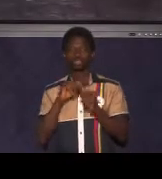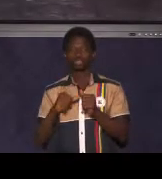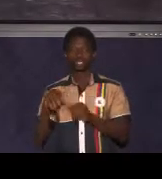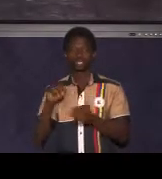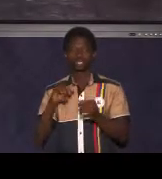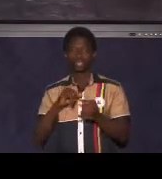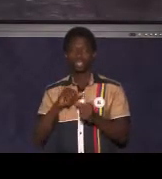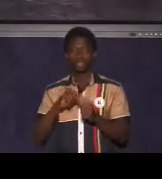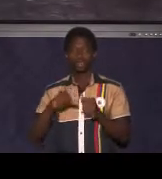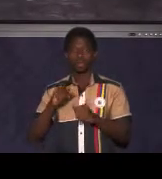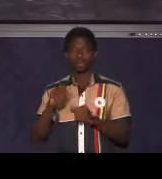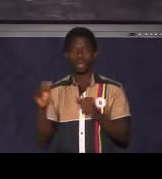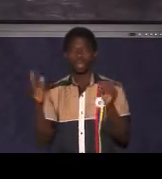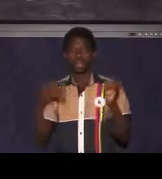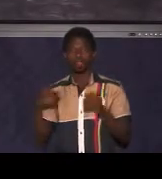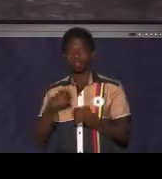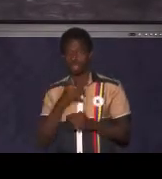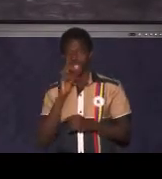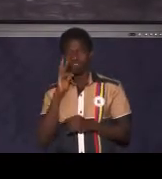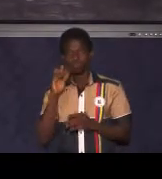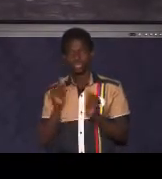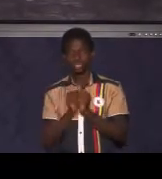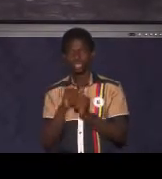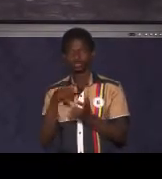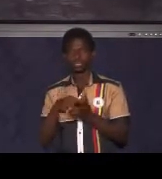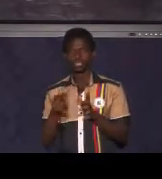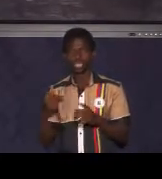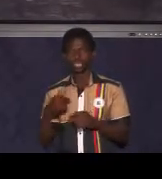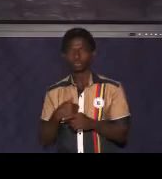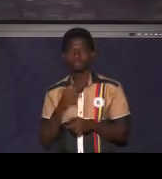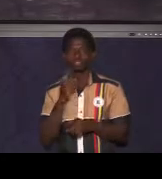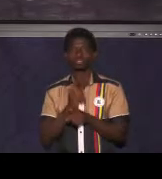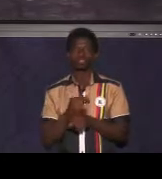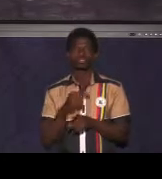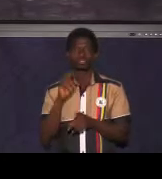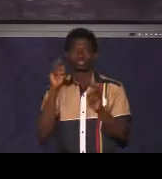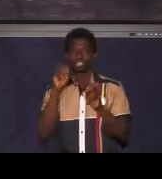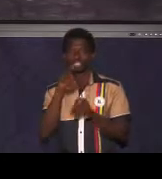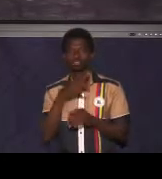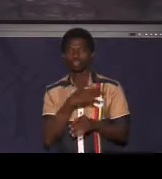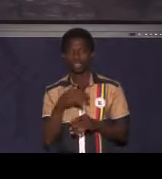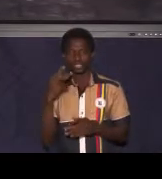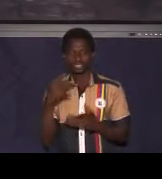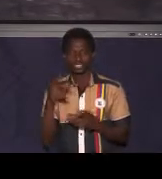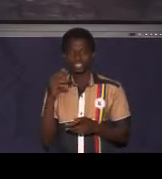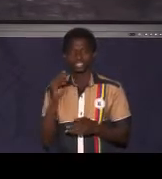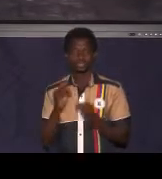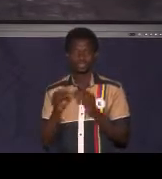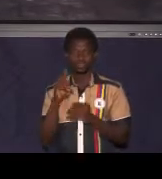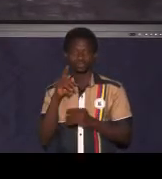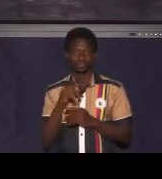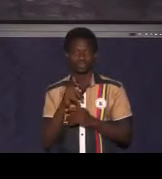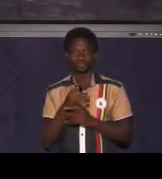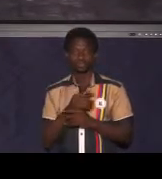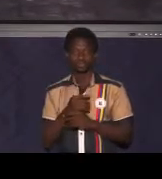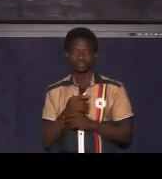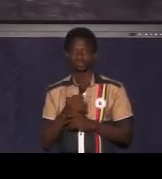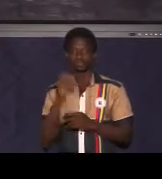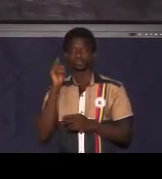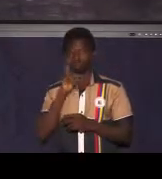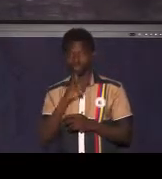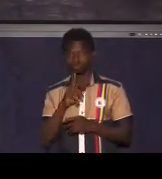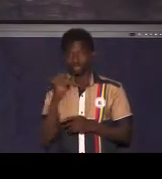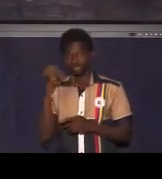When talking about air, we are very familiar with it. Now, let me just test you and see if